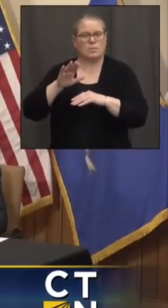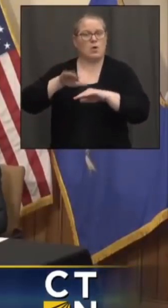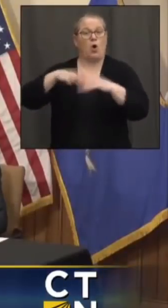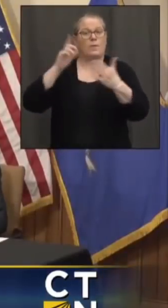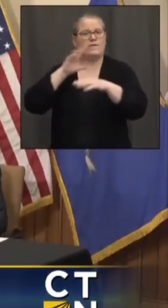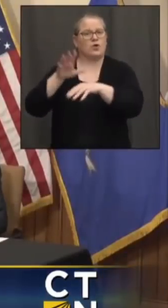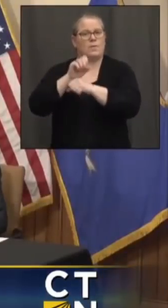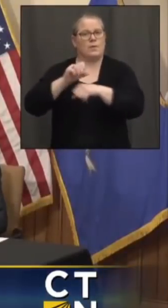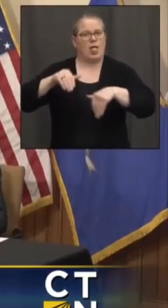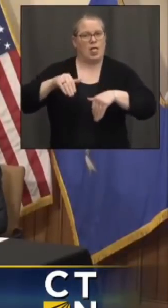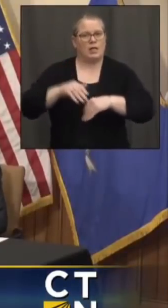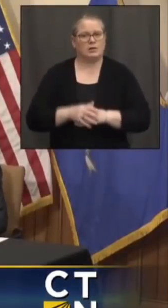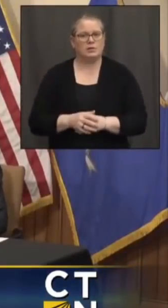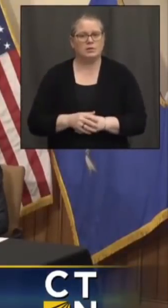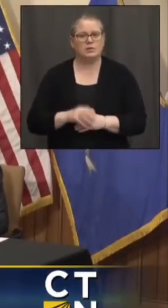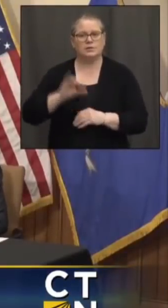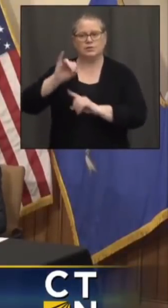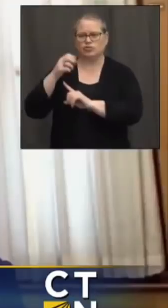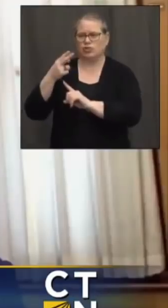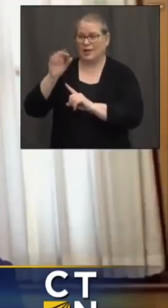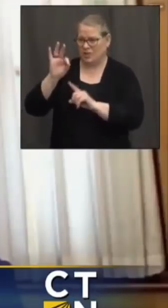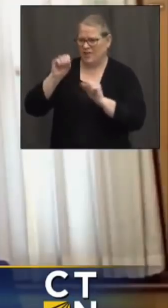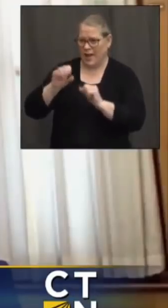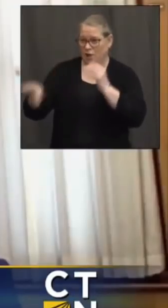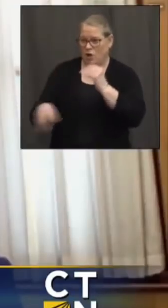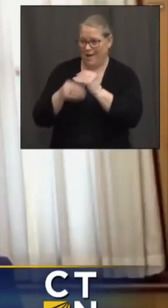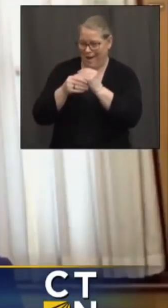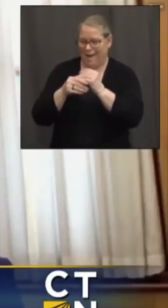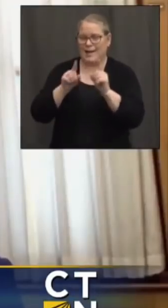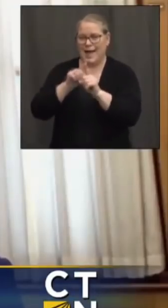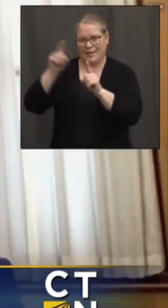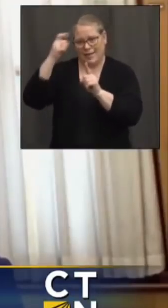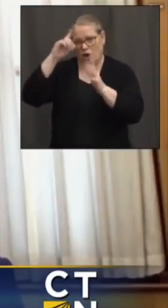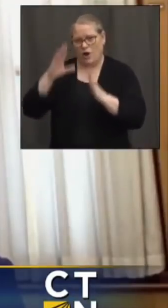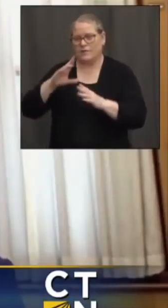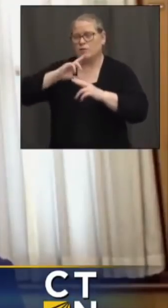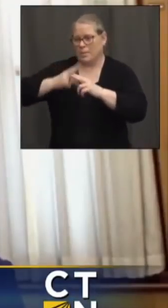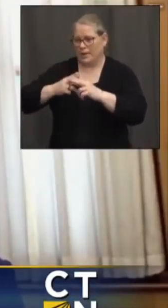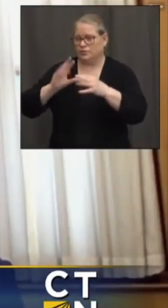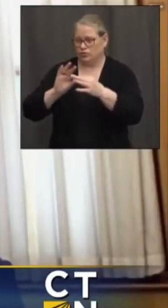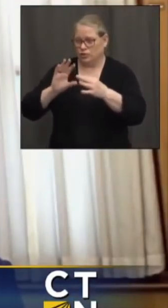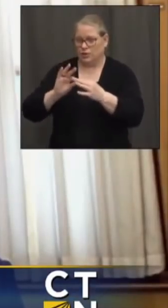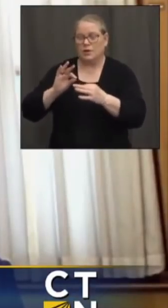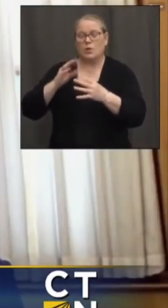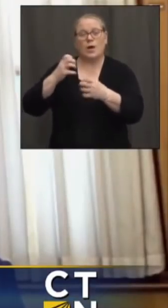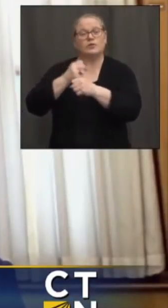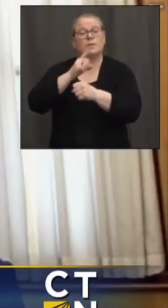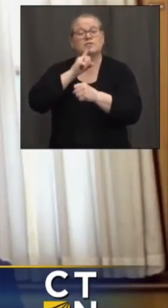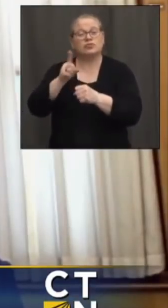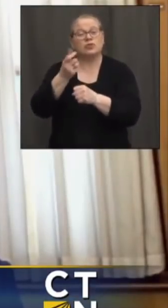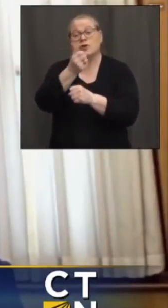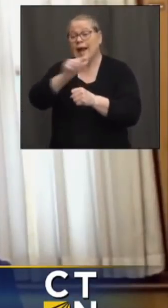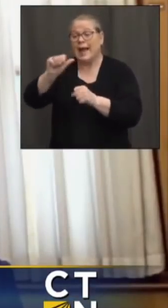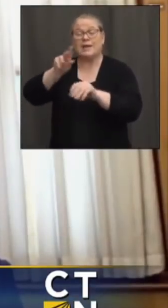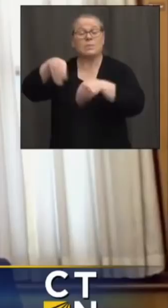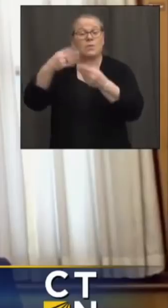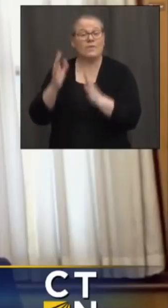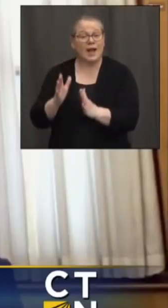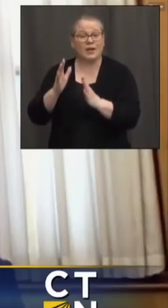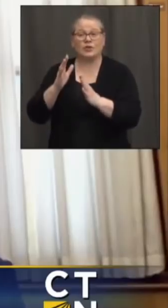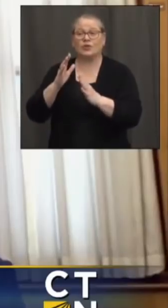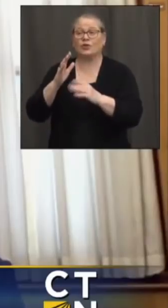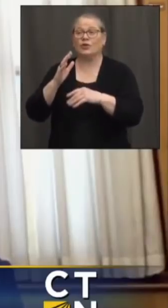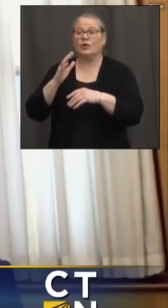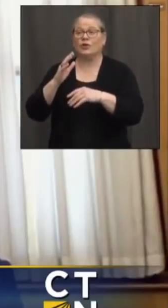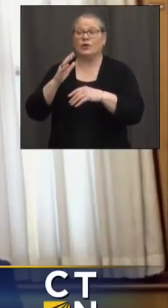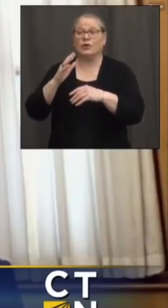and Erica, if I could just add, as the governor was alluding to, we wanted to make sure that any providers who were seeing any